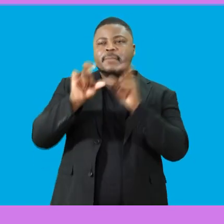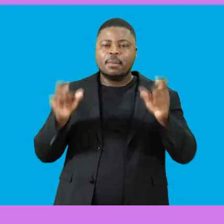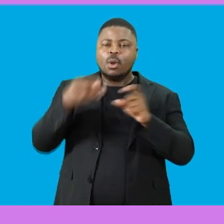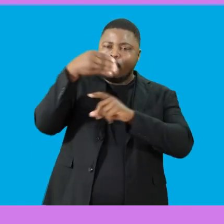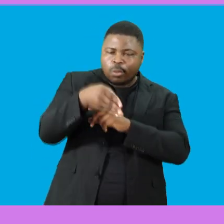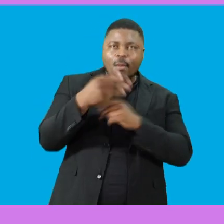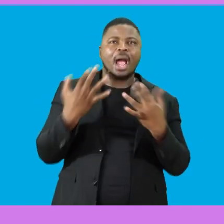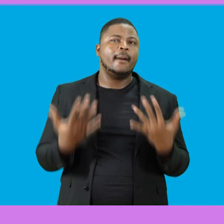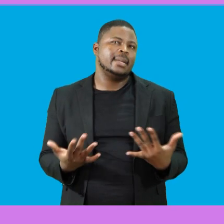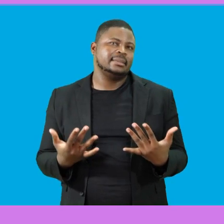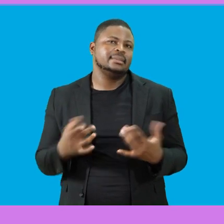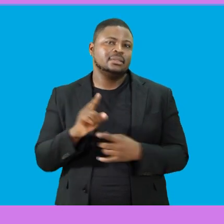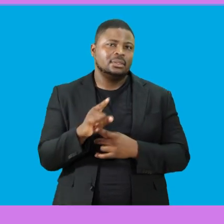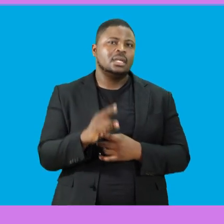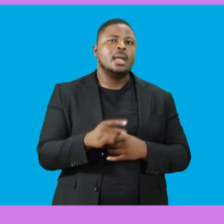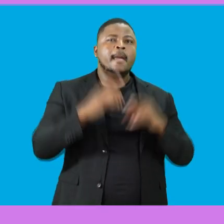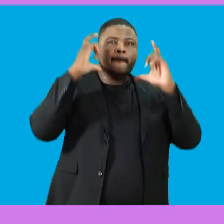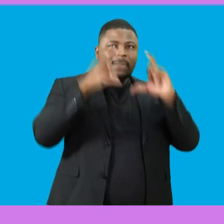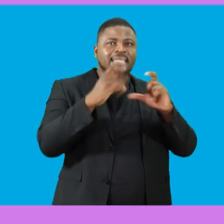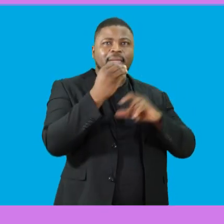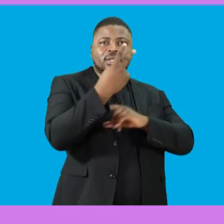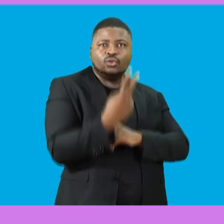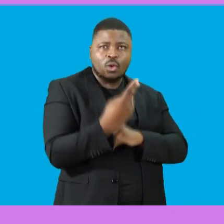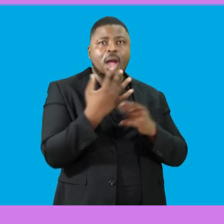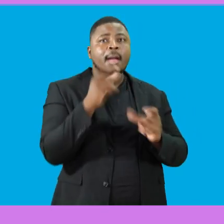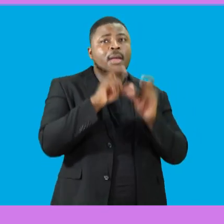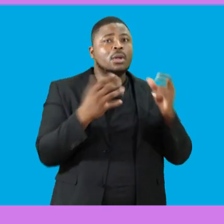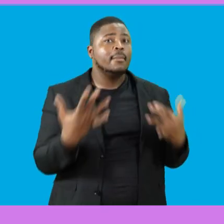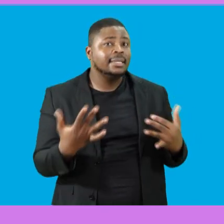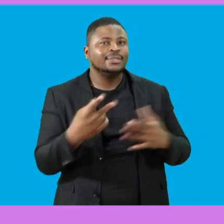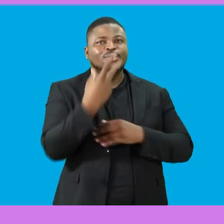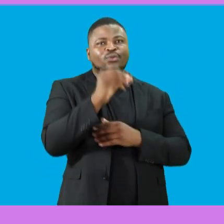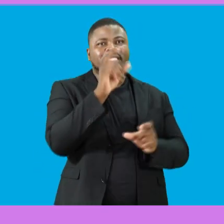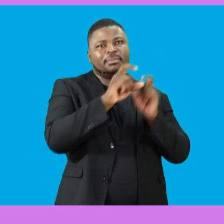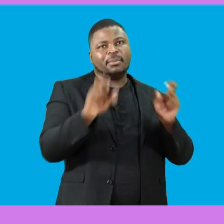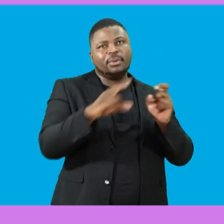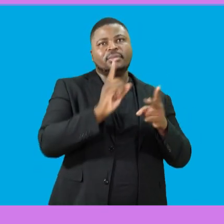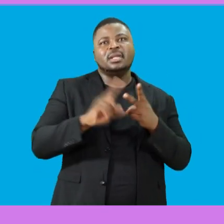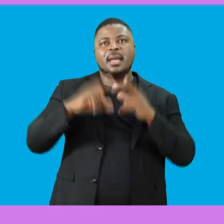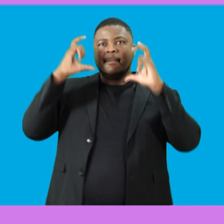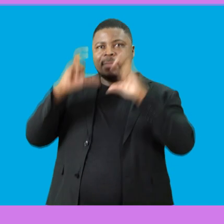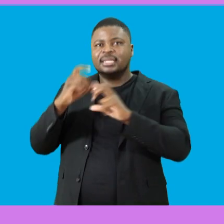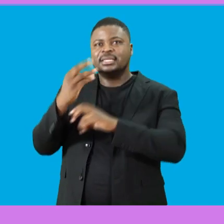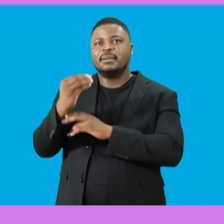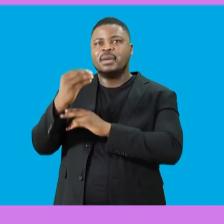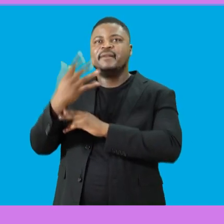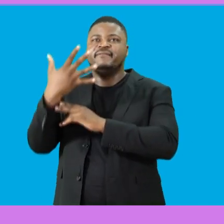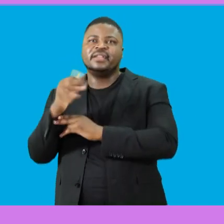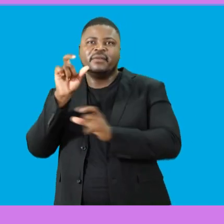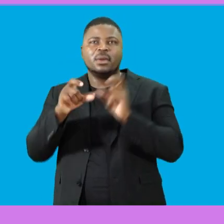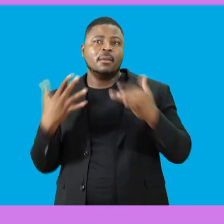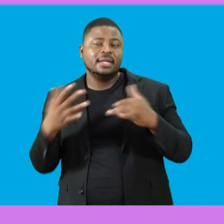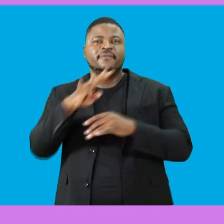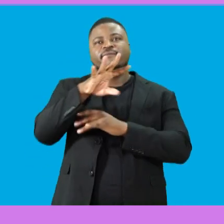2, 5, and 6. So in bus number 2, how many people were there? We had 20 people. In bus number 5,